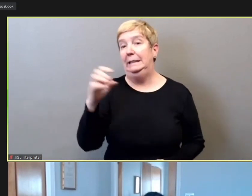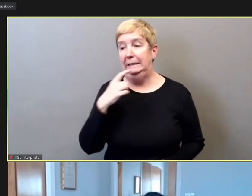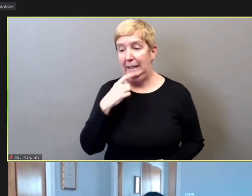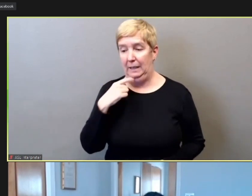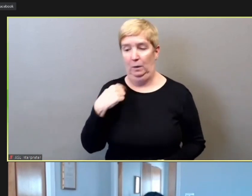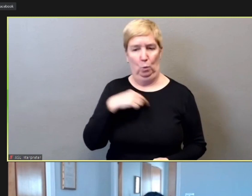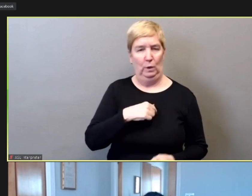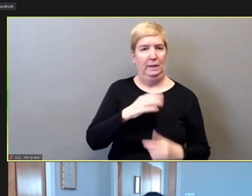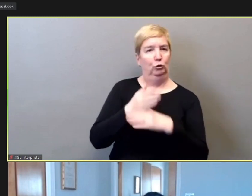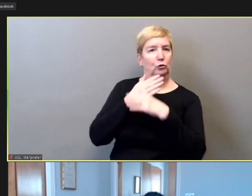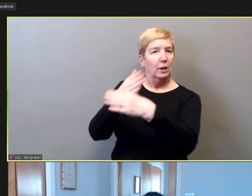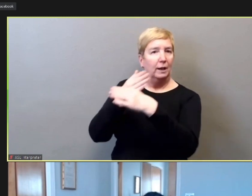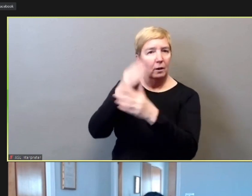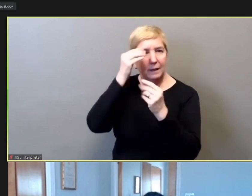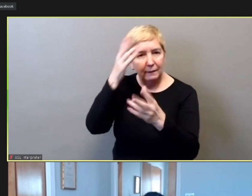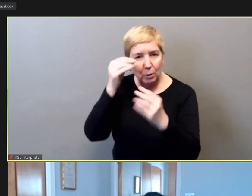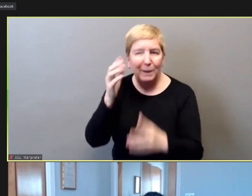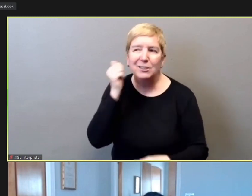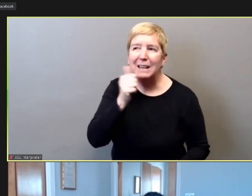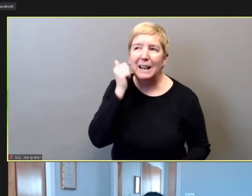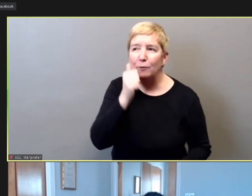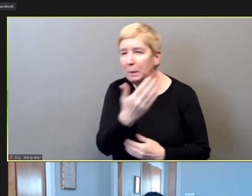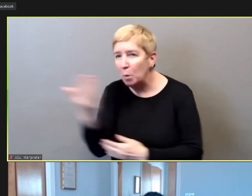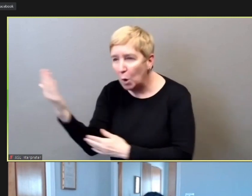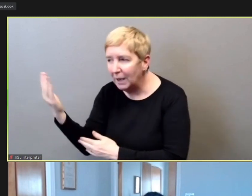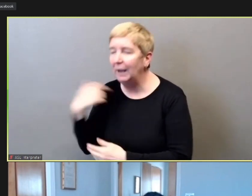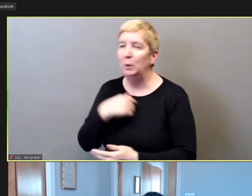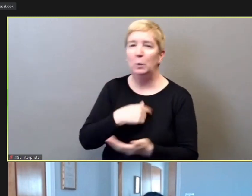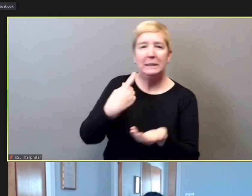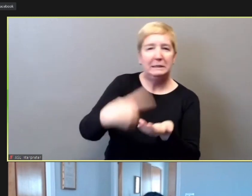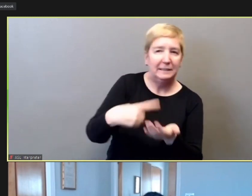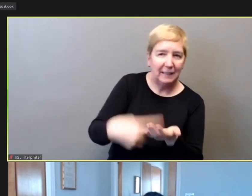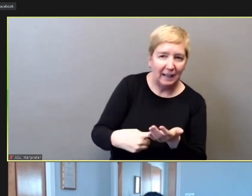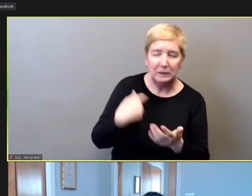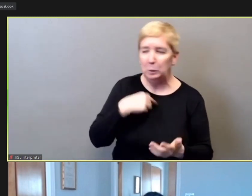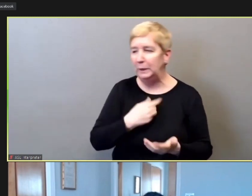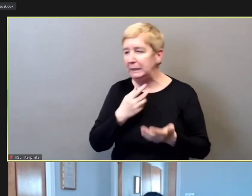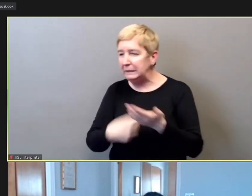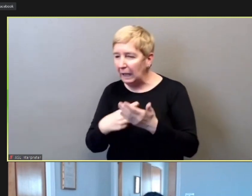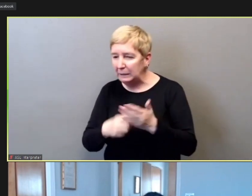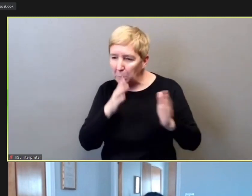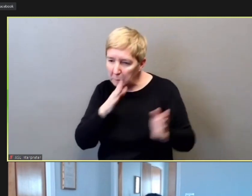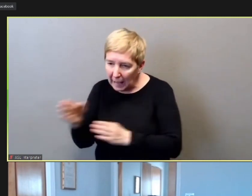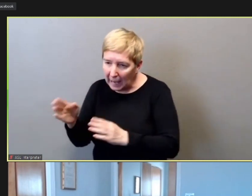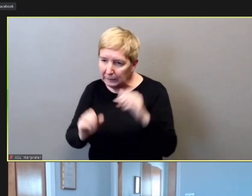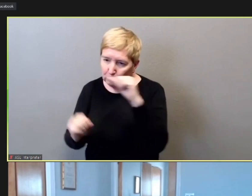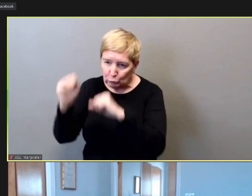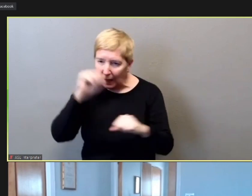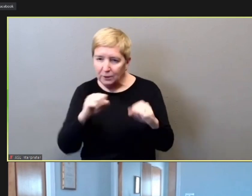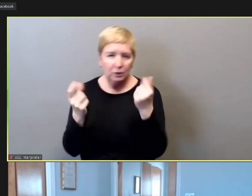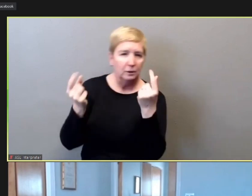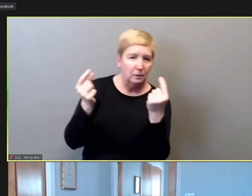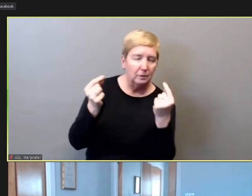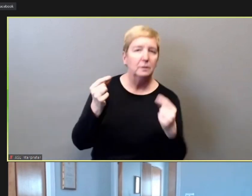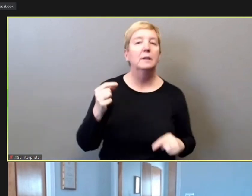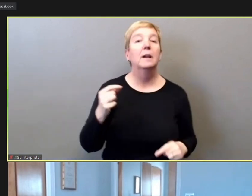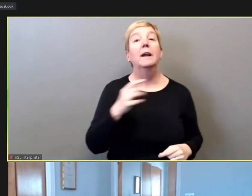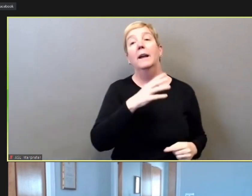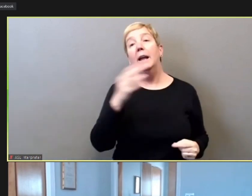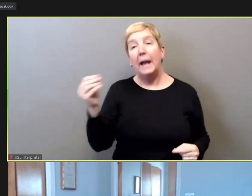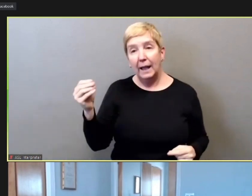data every morning. We discuss it. We discuss strategy. In addition to